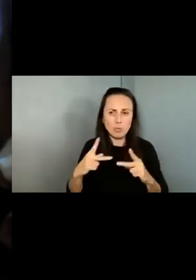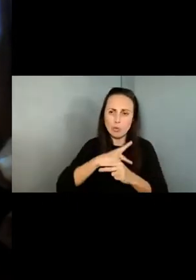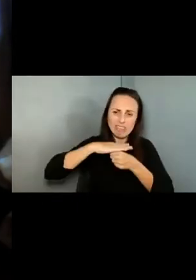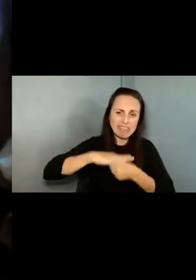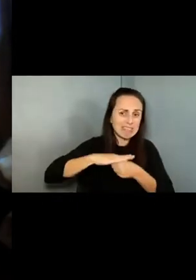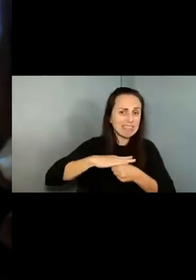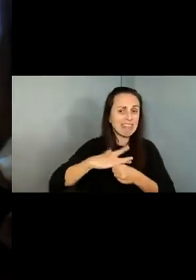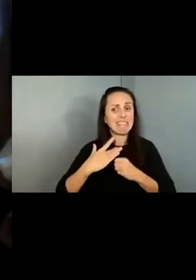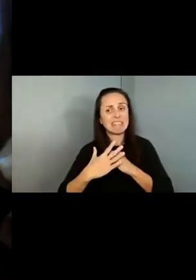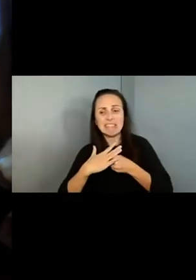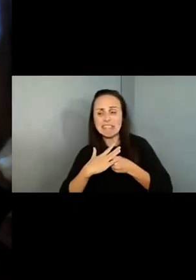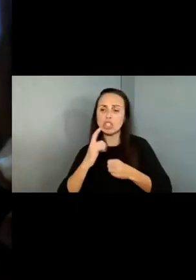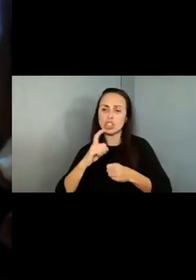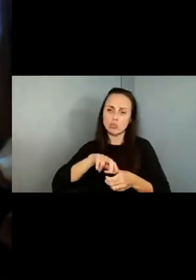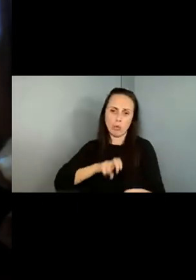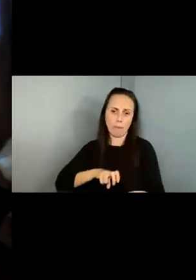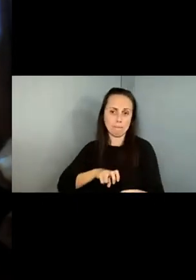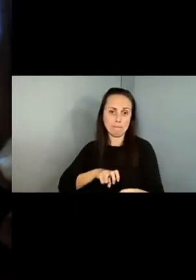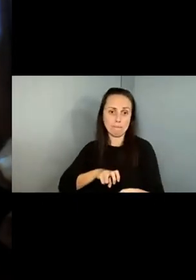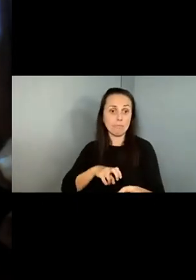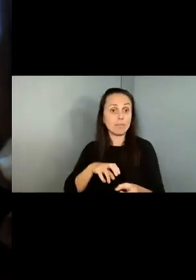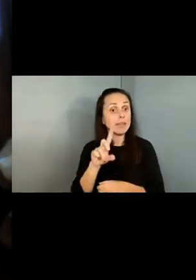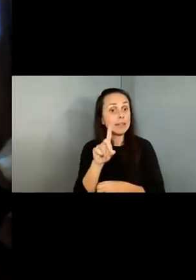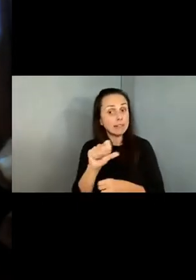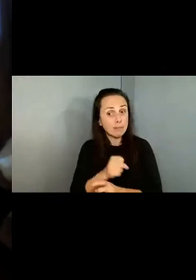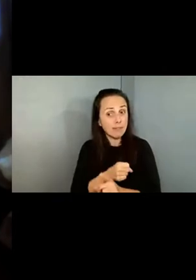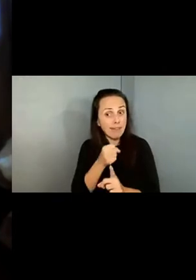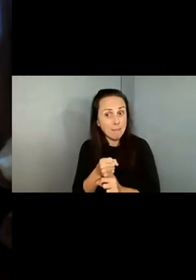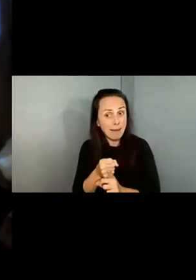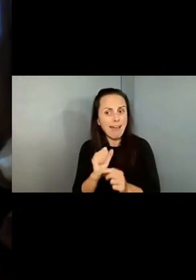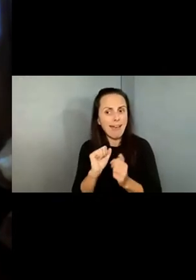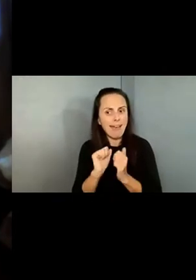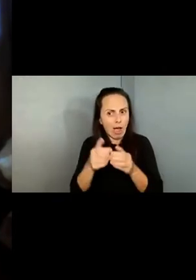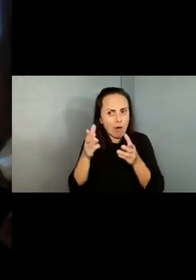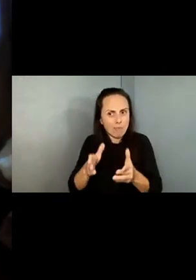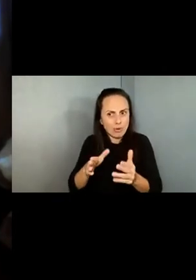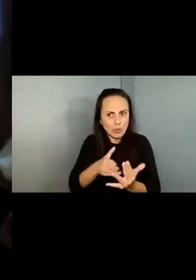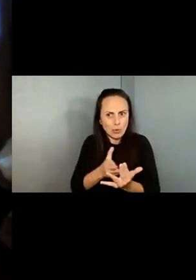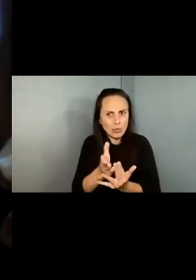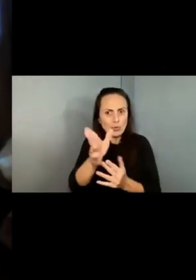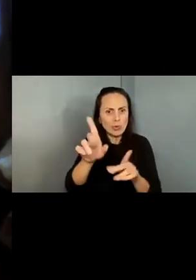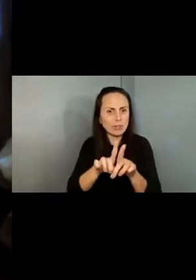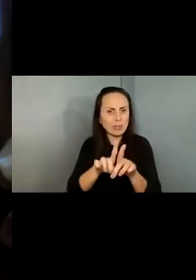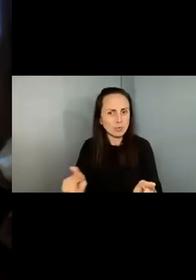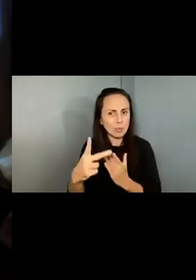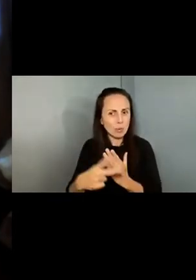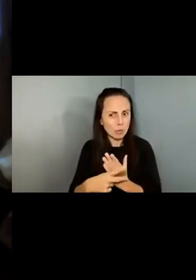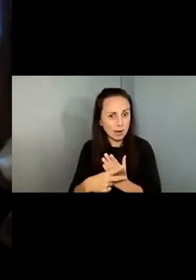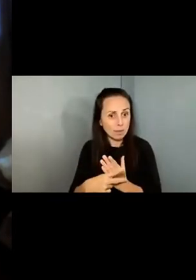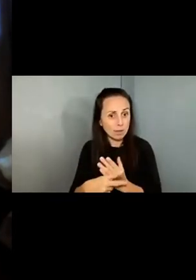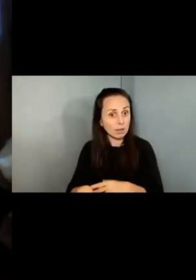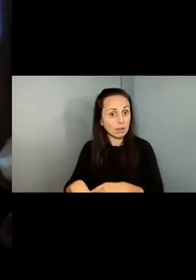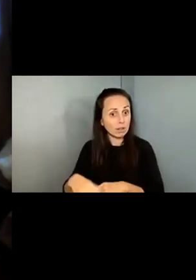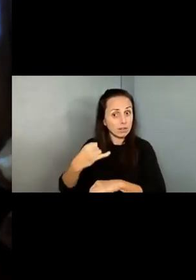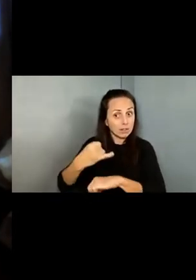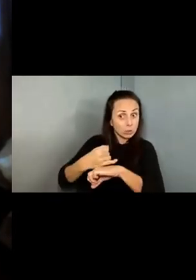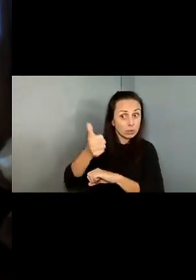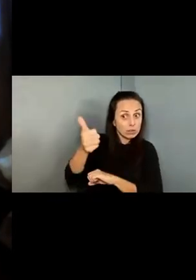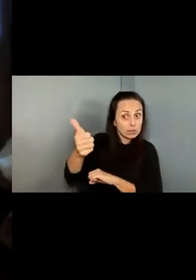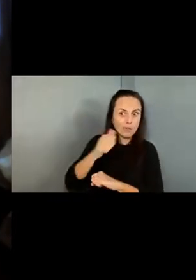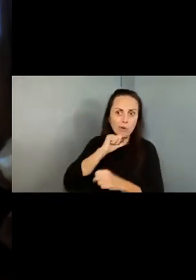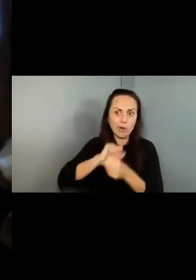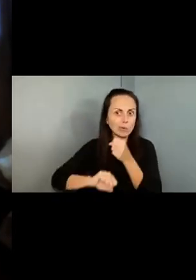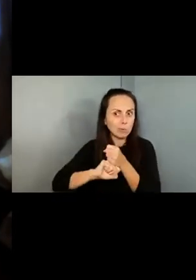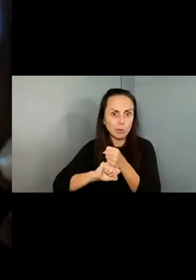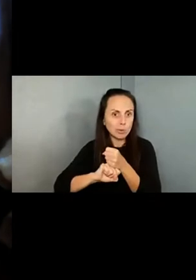drop out. Disability impacts how a person moves through their degree program, and the institution does not support